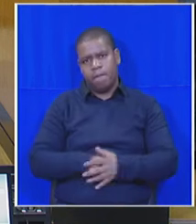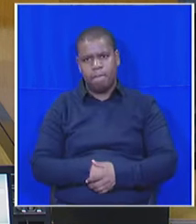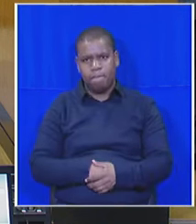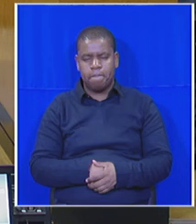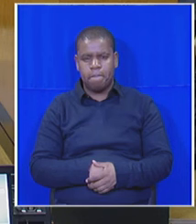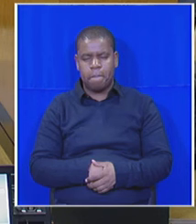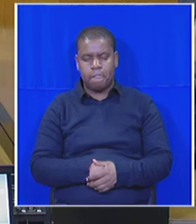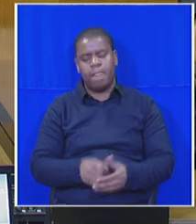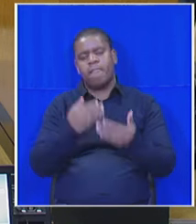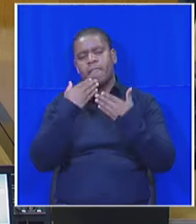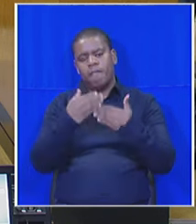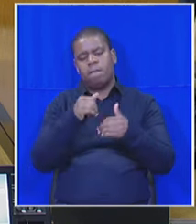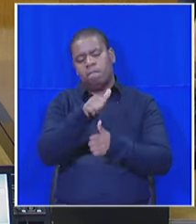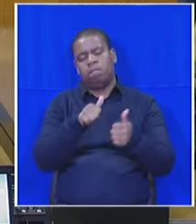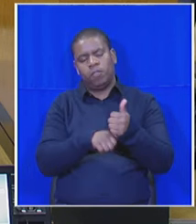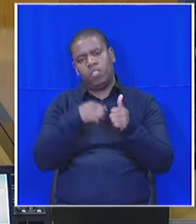Thank you, Honourable Chairperson.